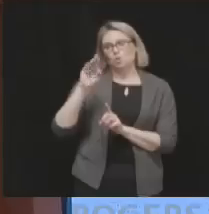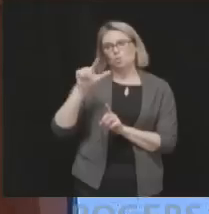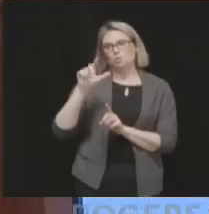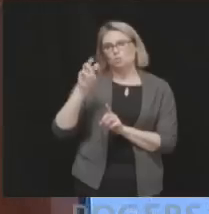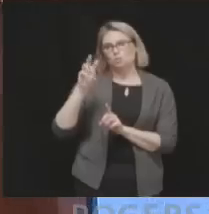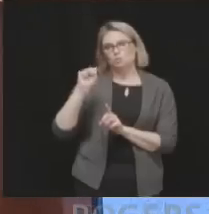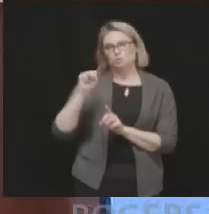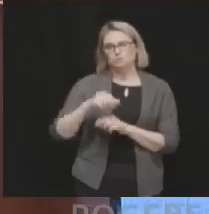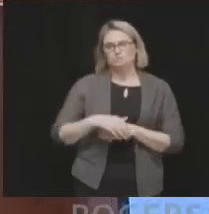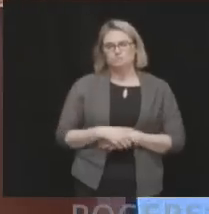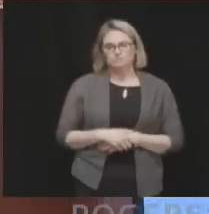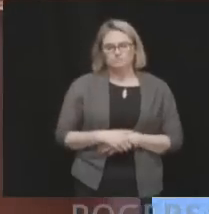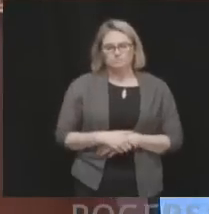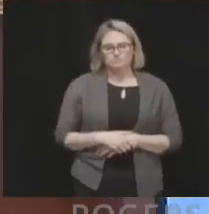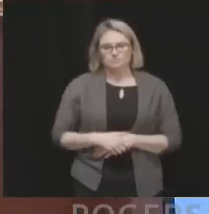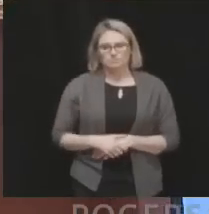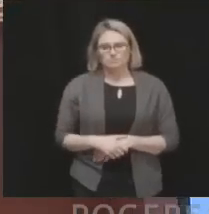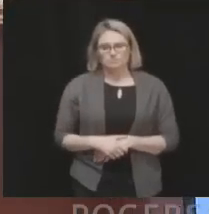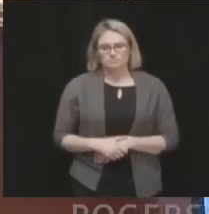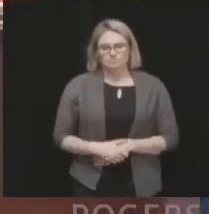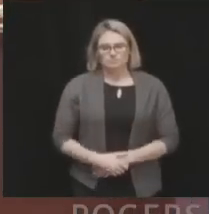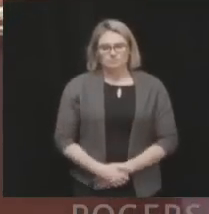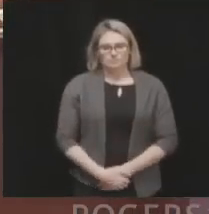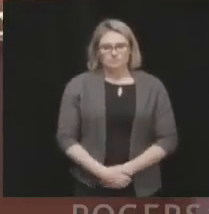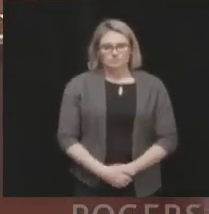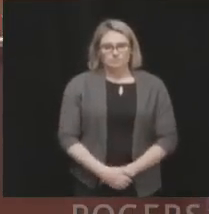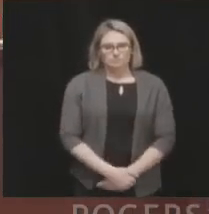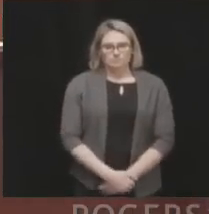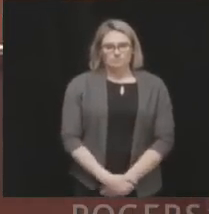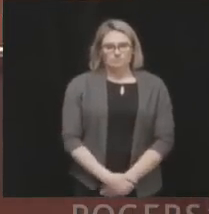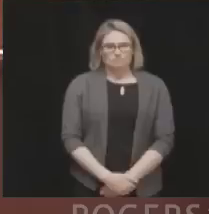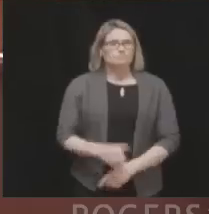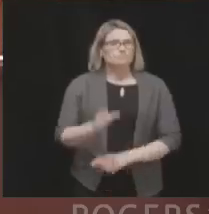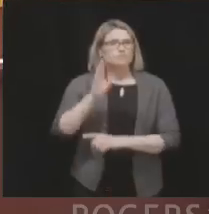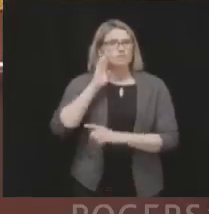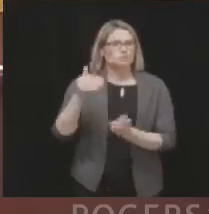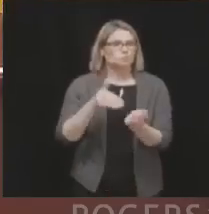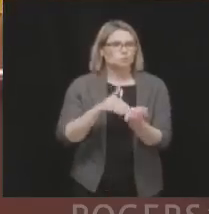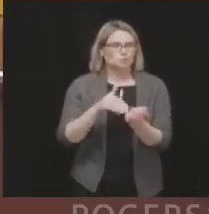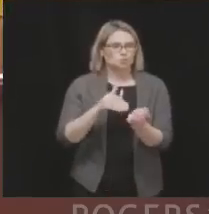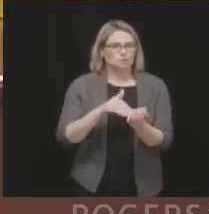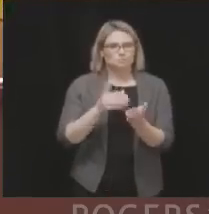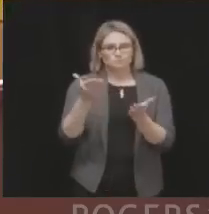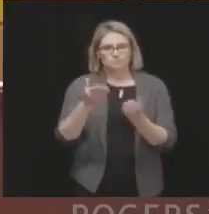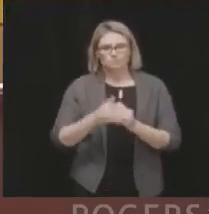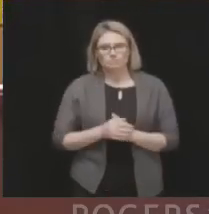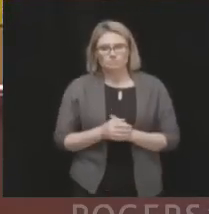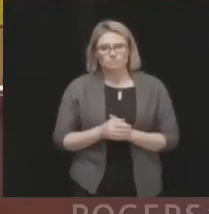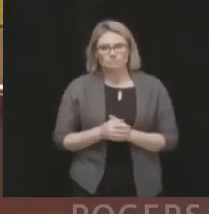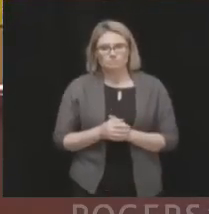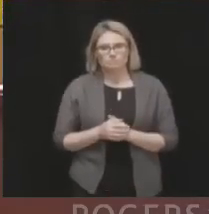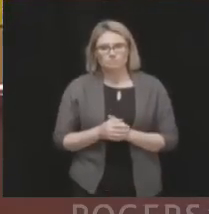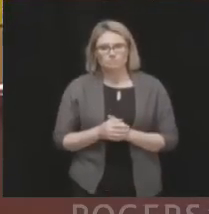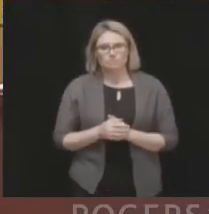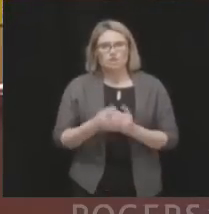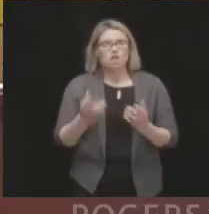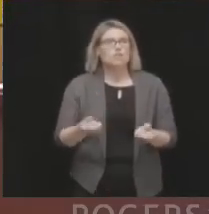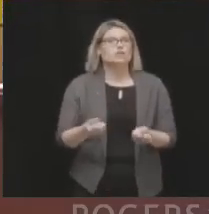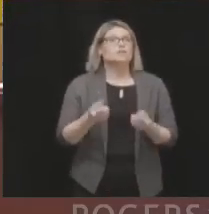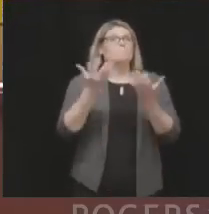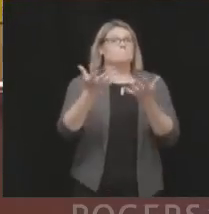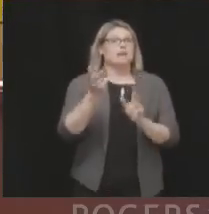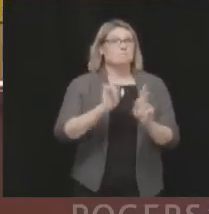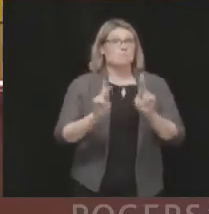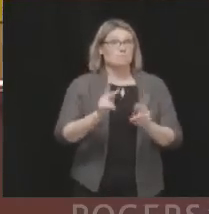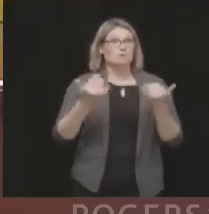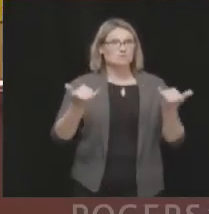able to do, particularly, you know, being able to potentially see some loved ones again and be able to hug them. But